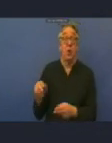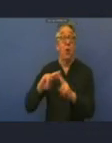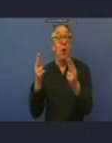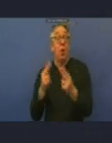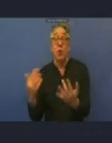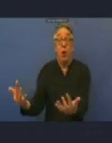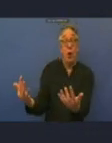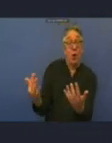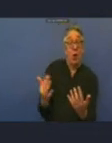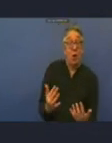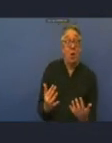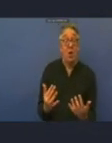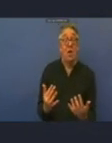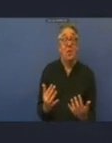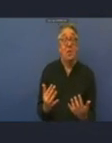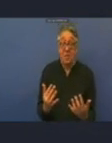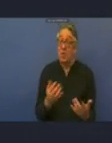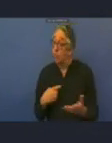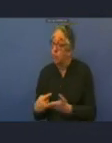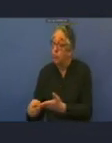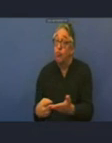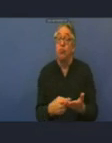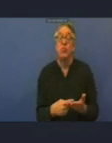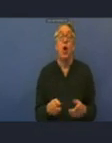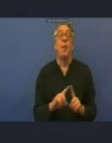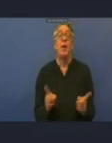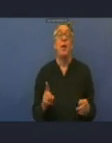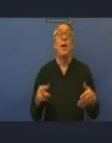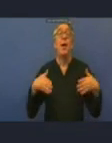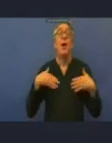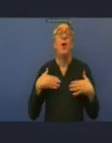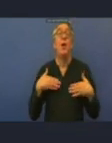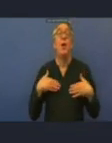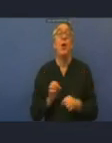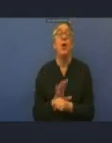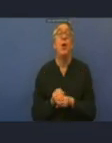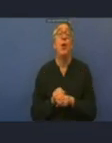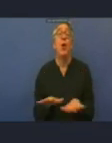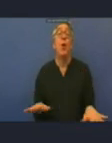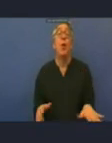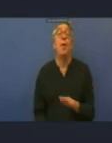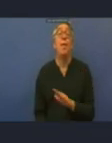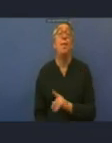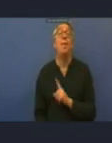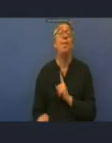these cluster meetings due to COVID. Now, hopefully, in the